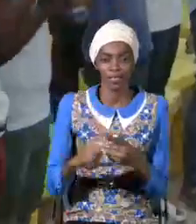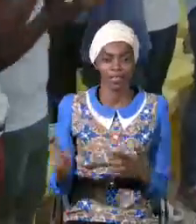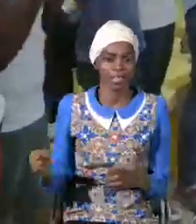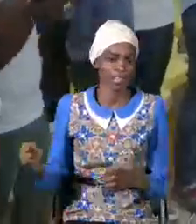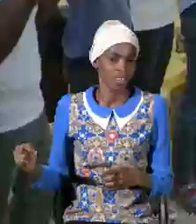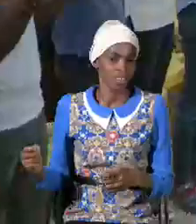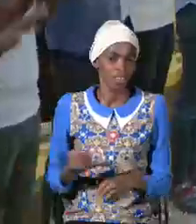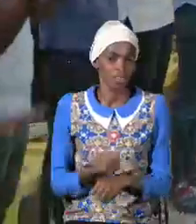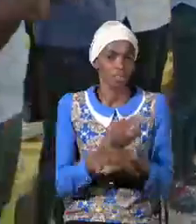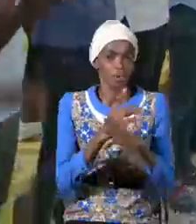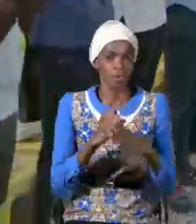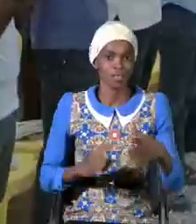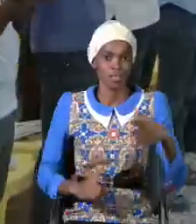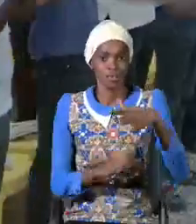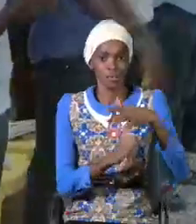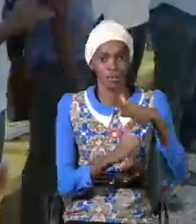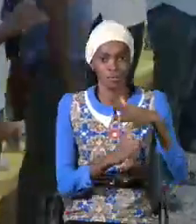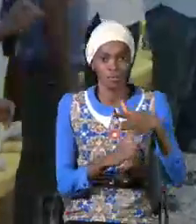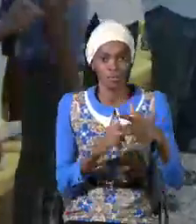name.